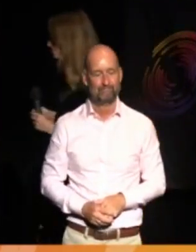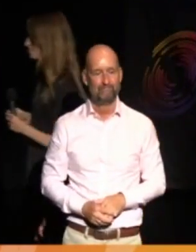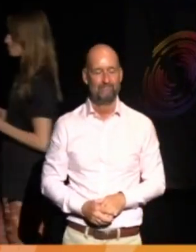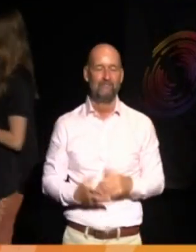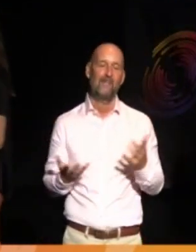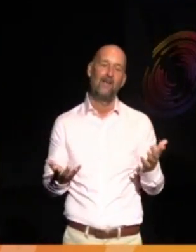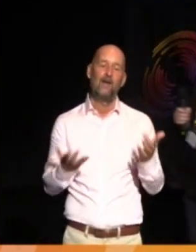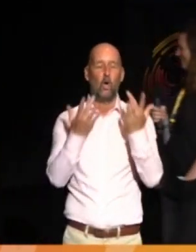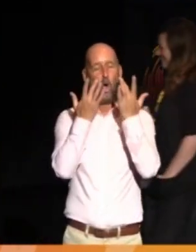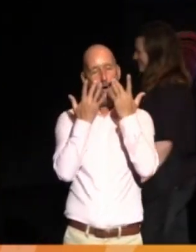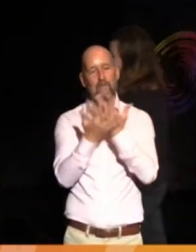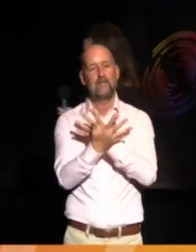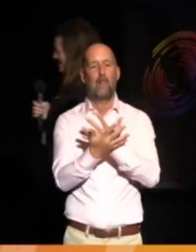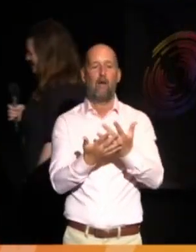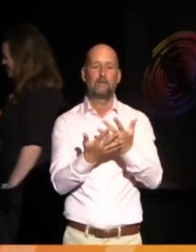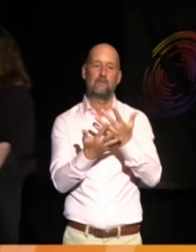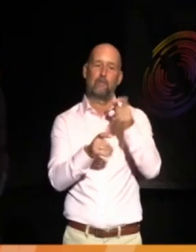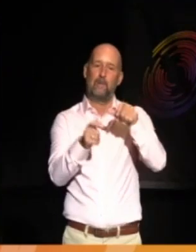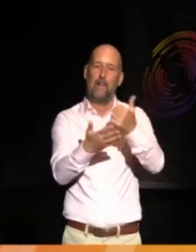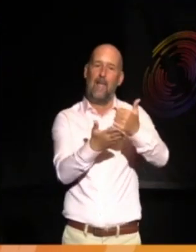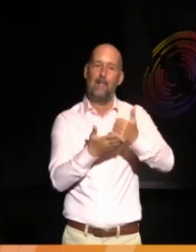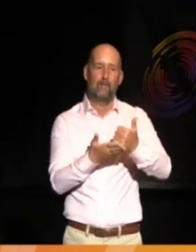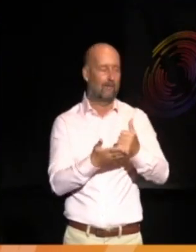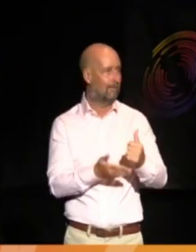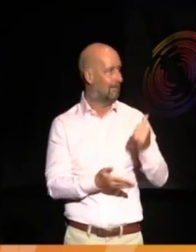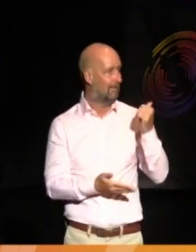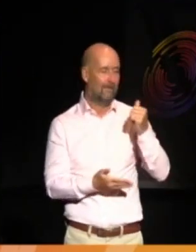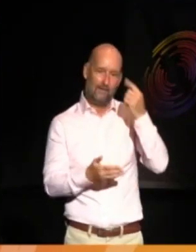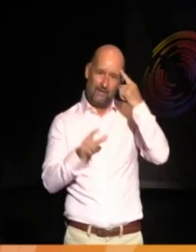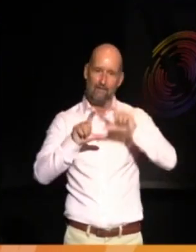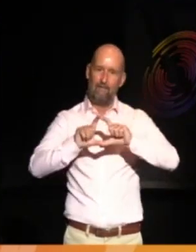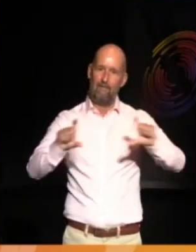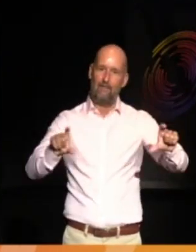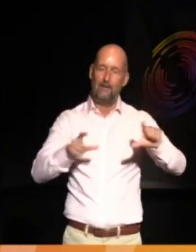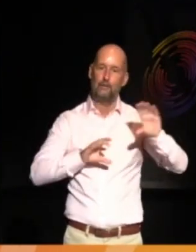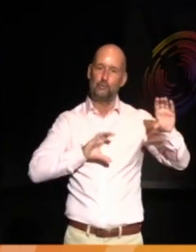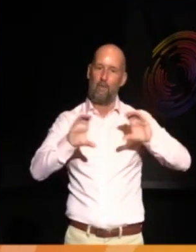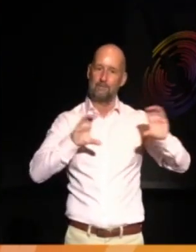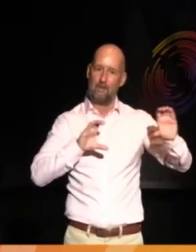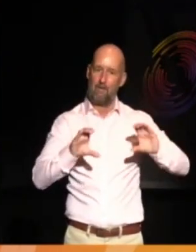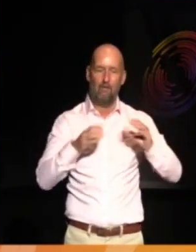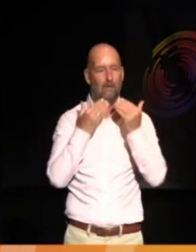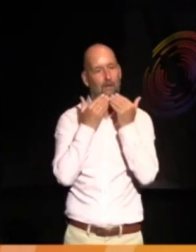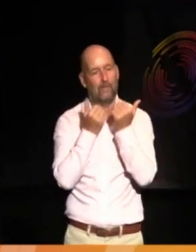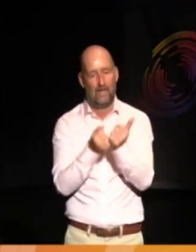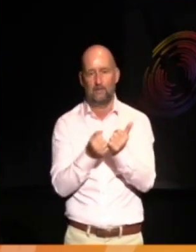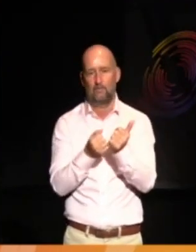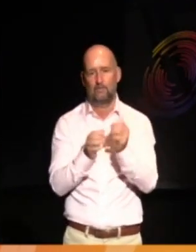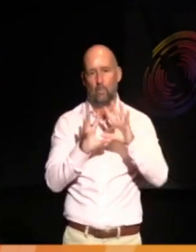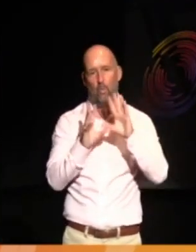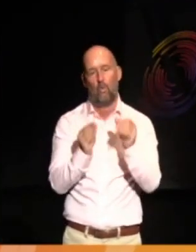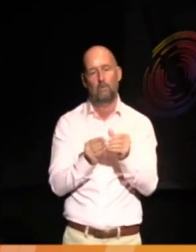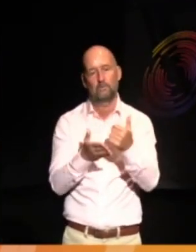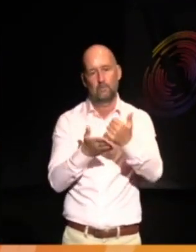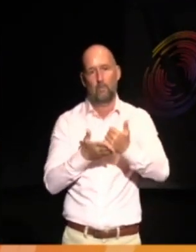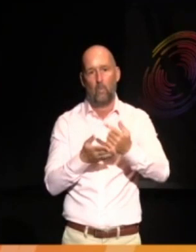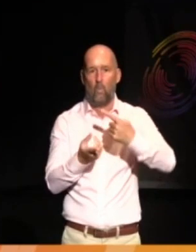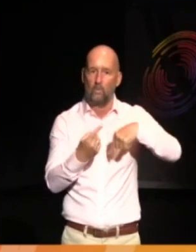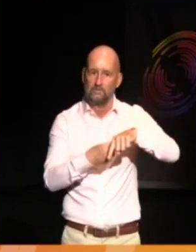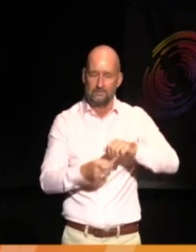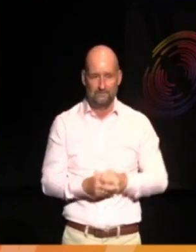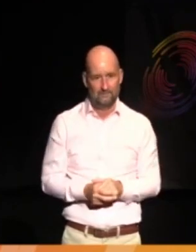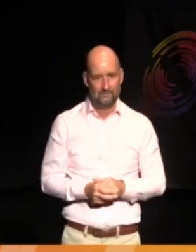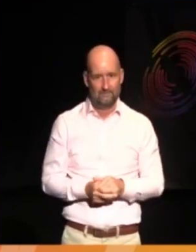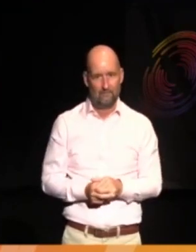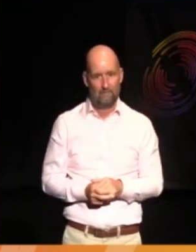Obviously, we've got lots of people who've helped this festival happen. There they all are written up. So thank you to them all for making it possible.